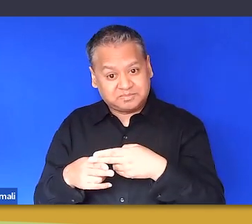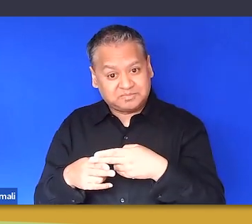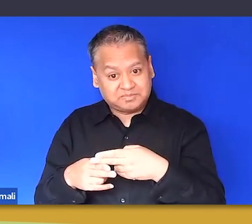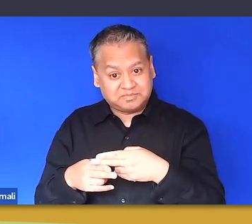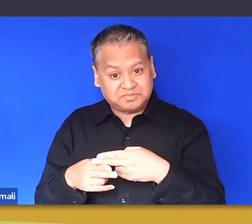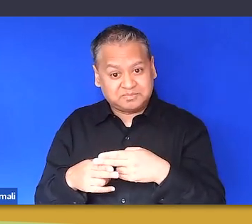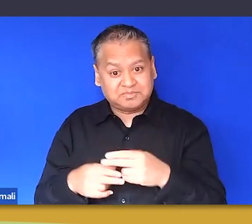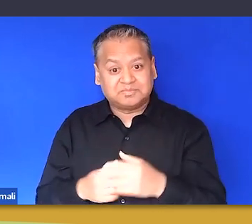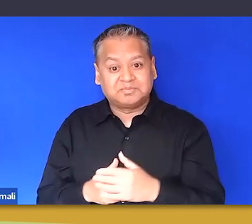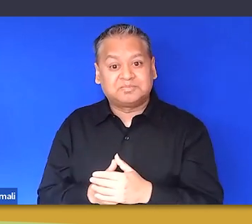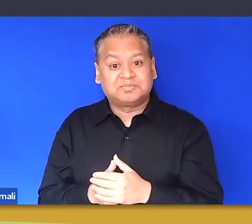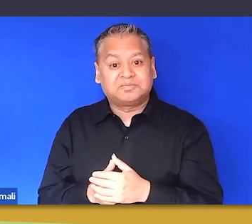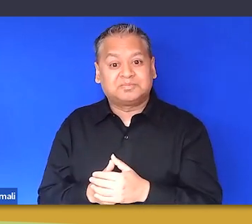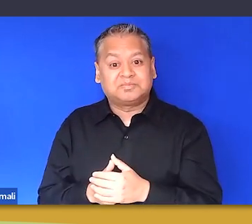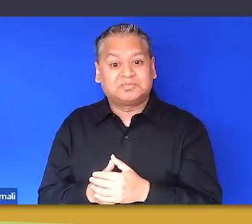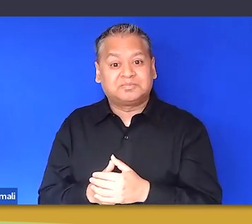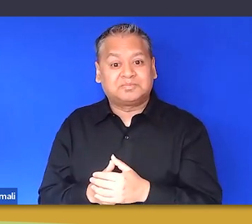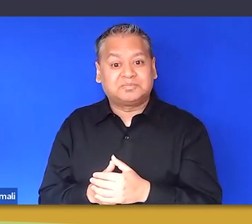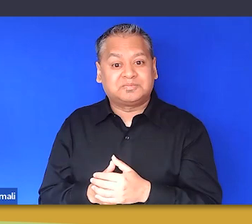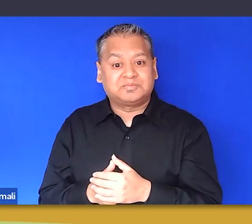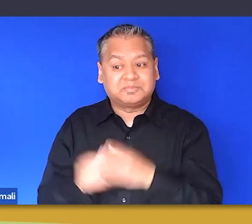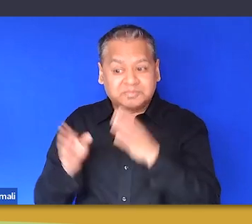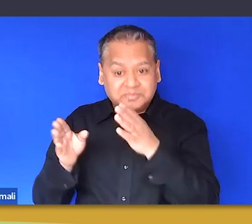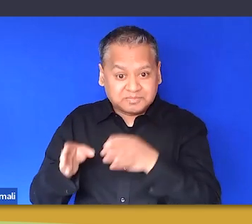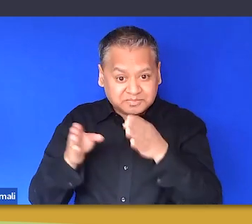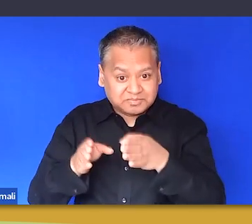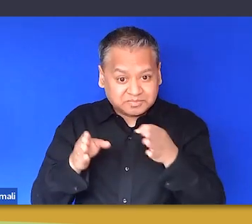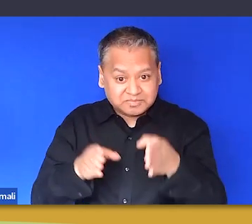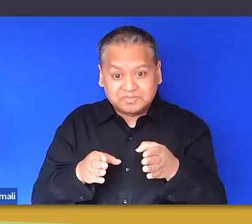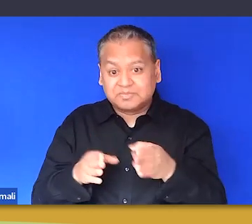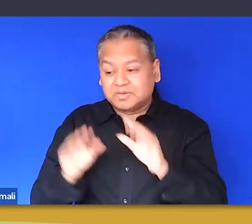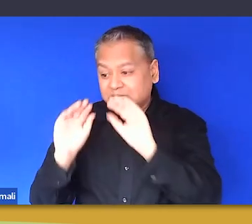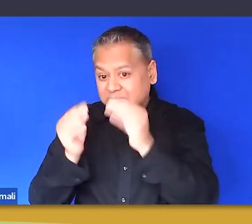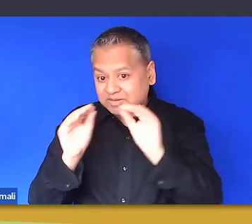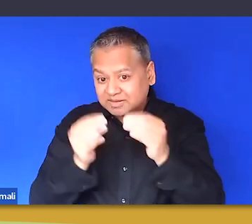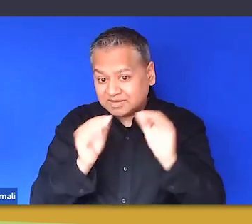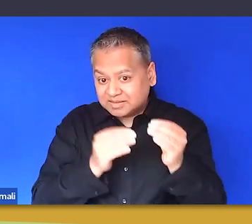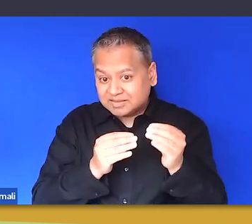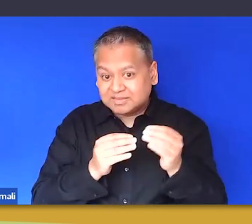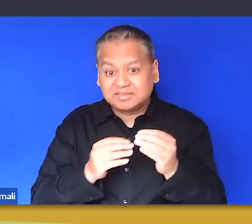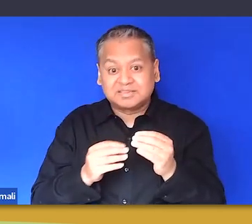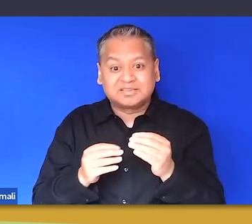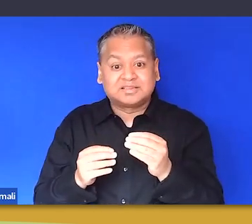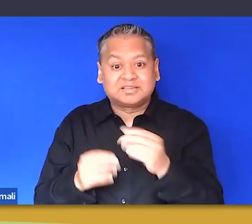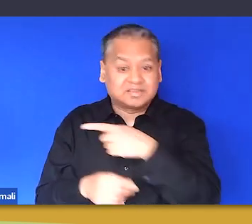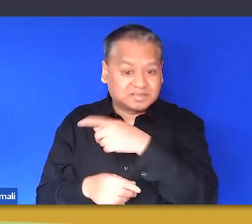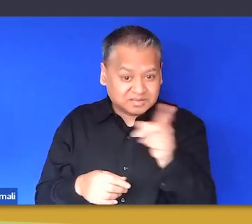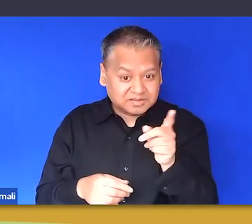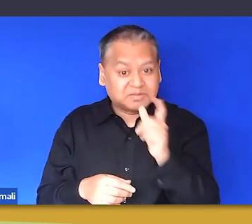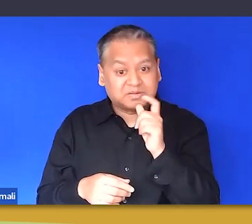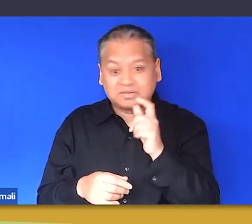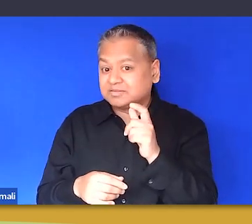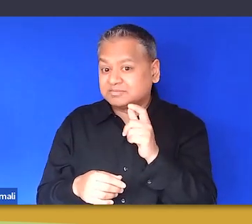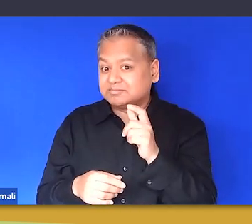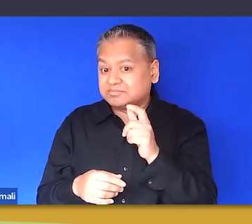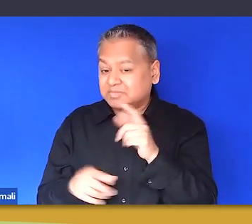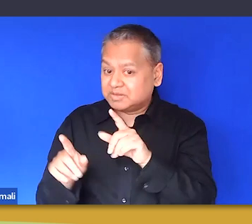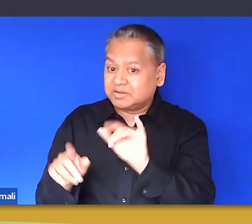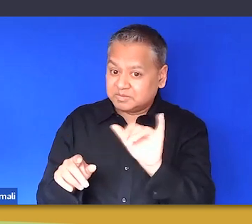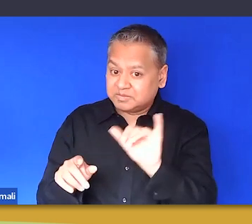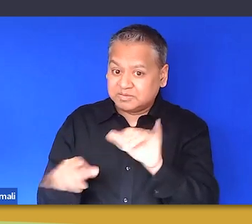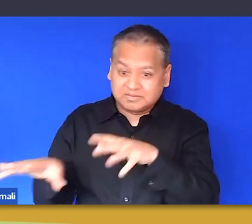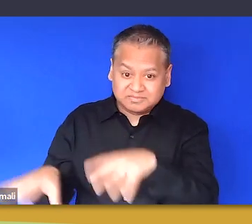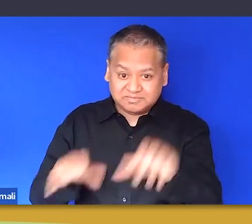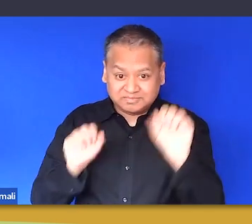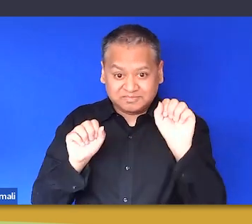individuals and organizations that have accepted and started the work of addressing the deep-seated issues of racism and